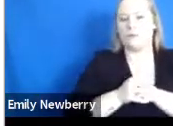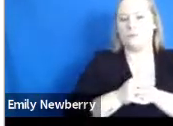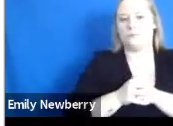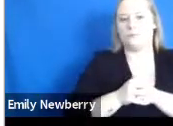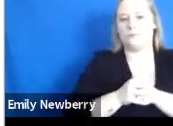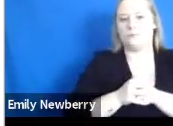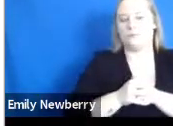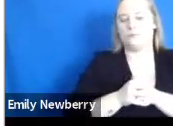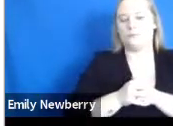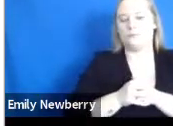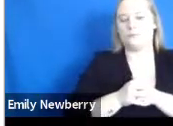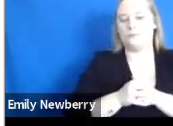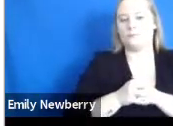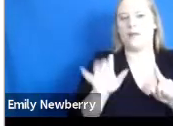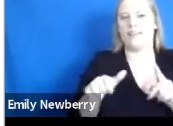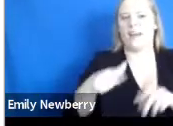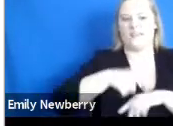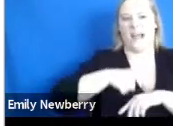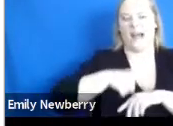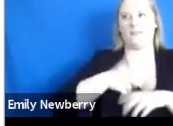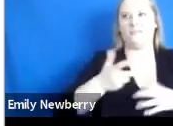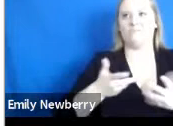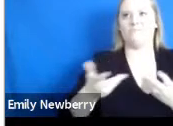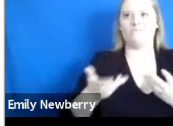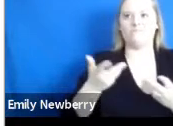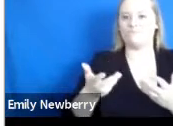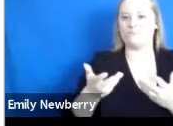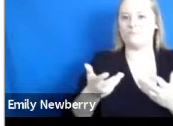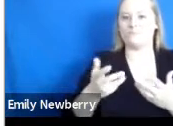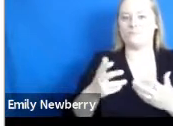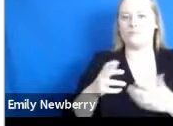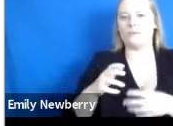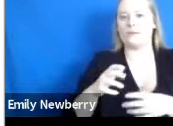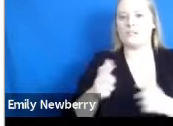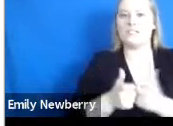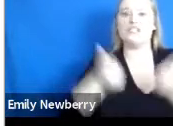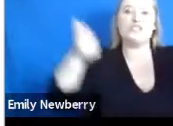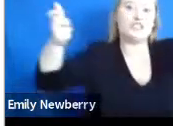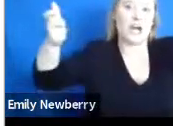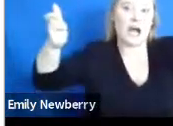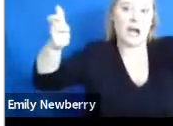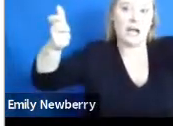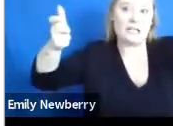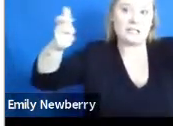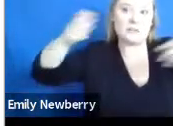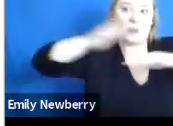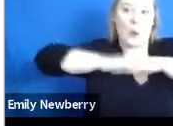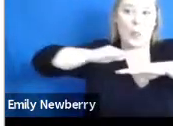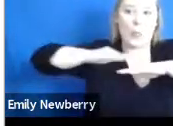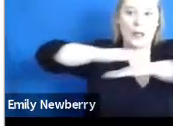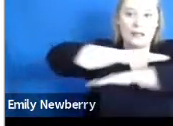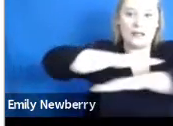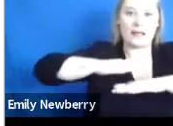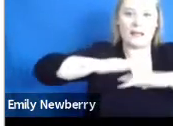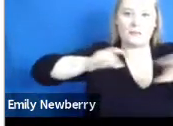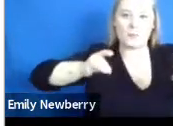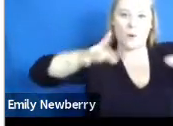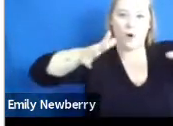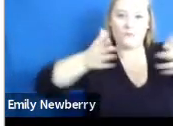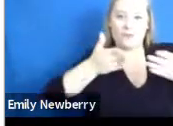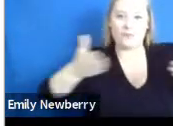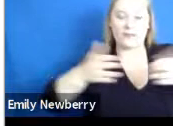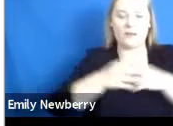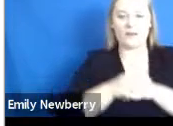but at this time there was these yetis, or giants, on the land who were plaguing the people,